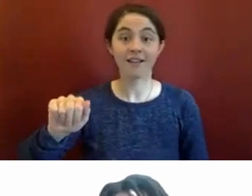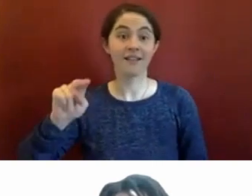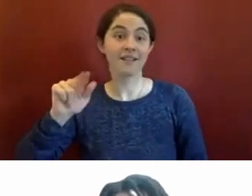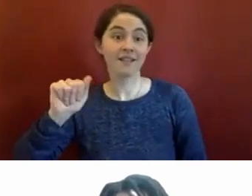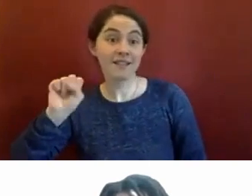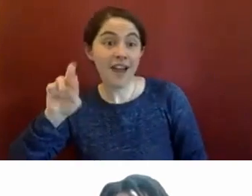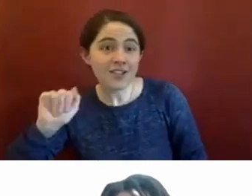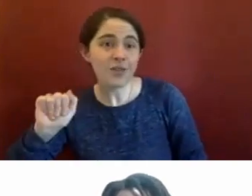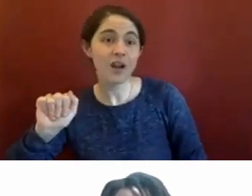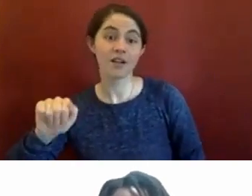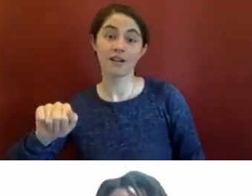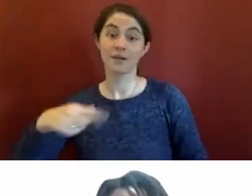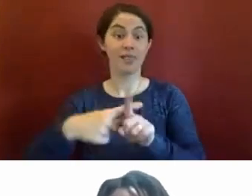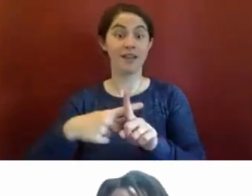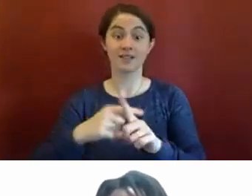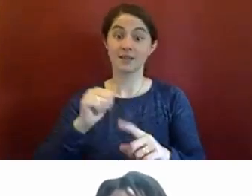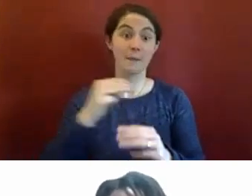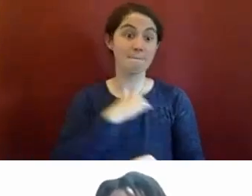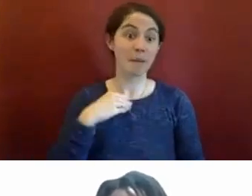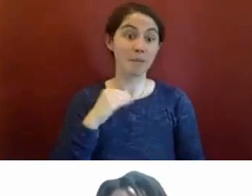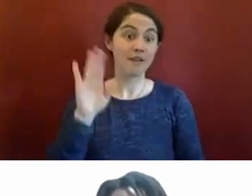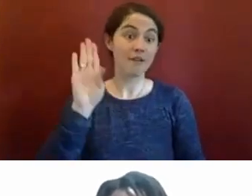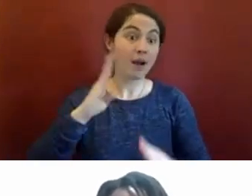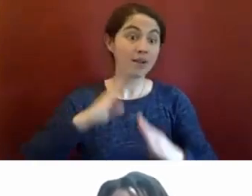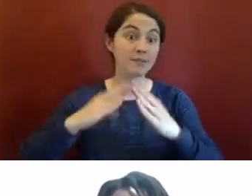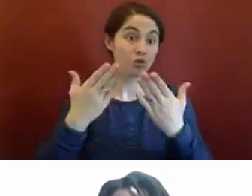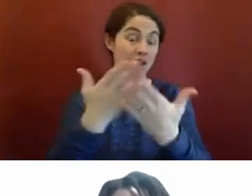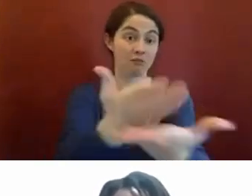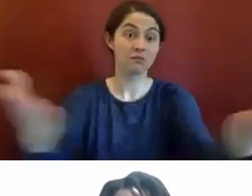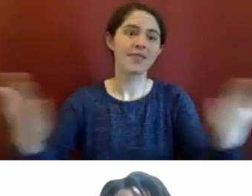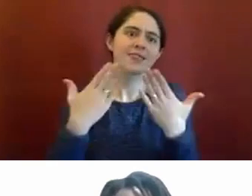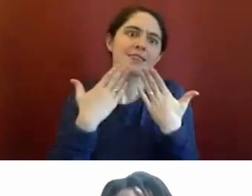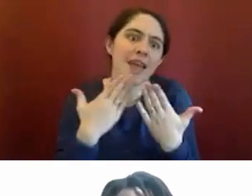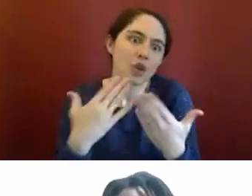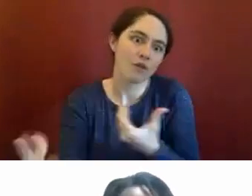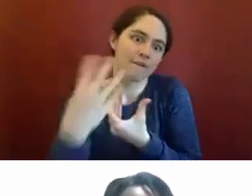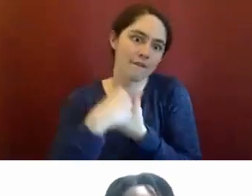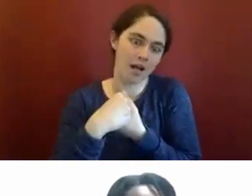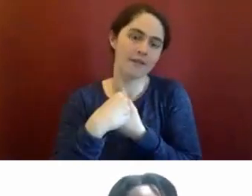all members of the Boston community who participate in this conversation. Thank you.